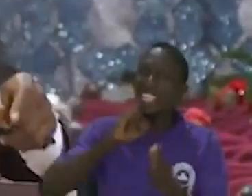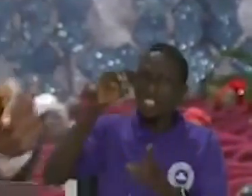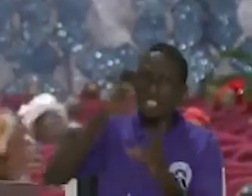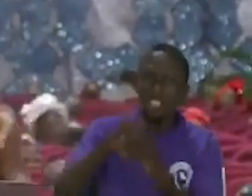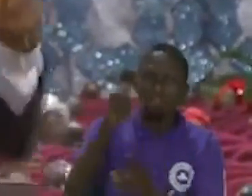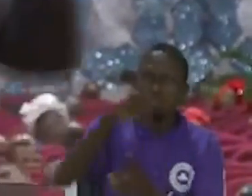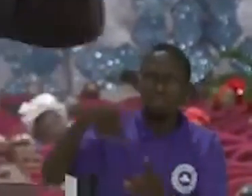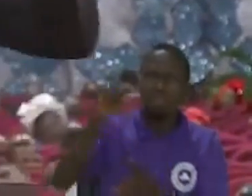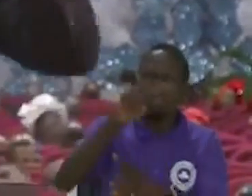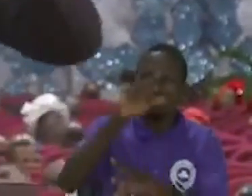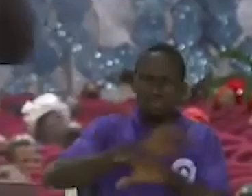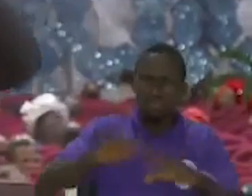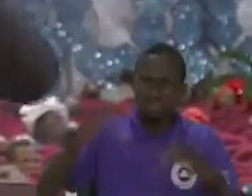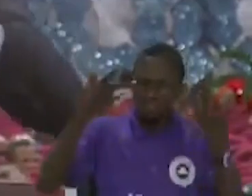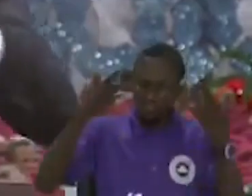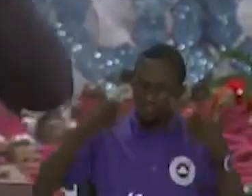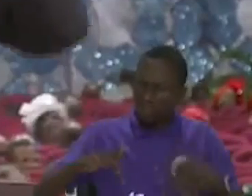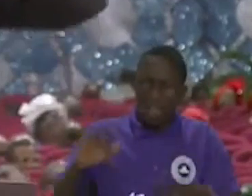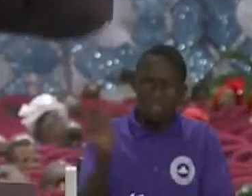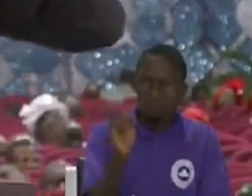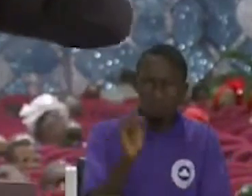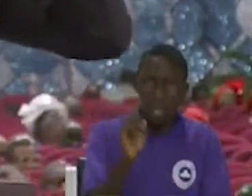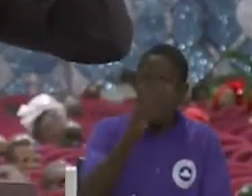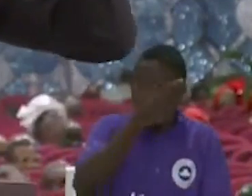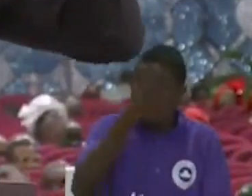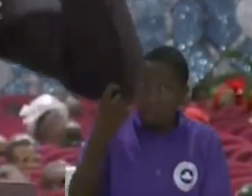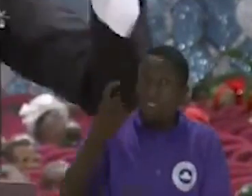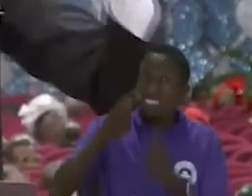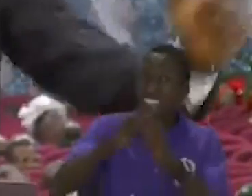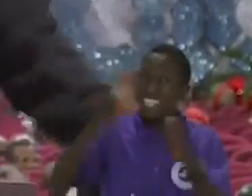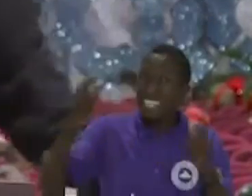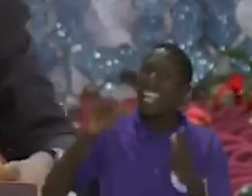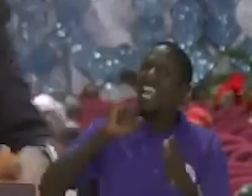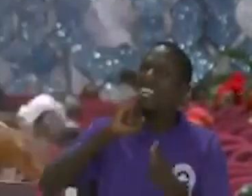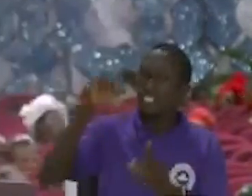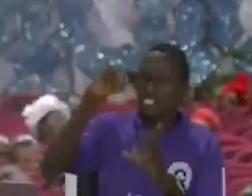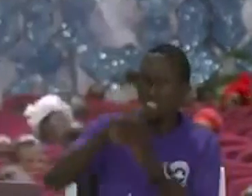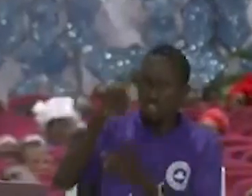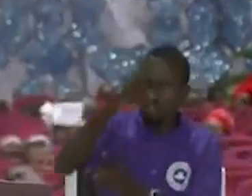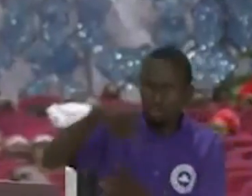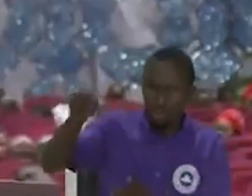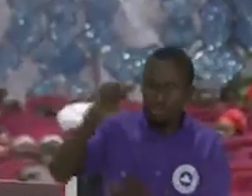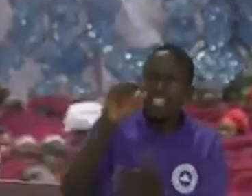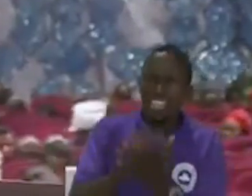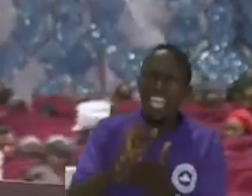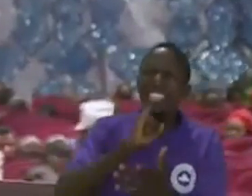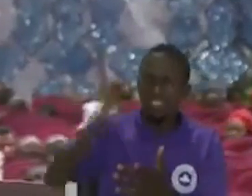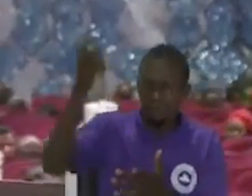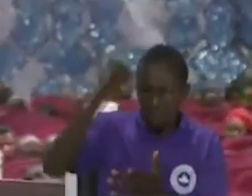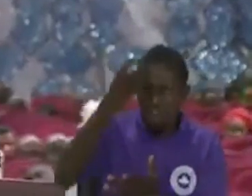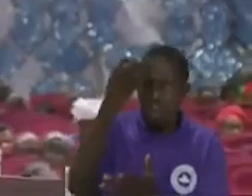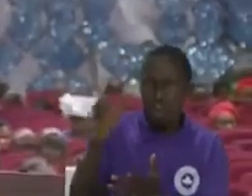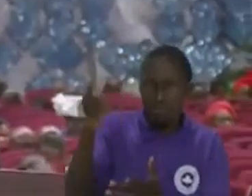depressed. There is the greater in you. That is the consciousness of those who want to dominate.